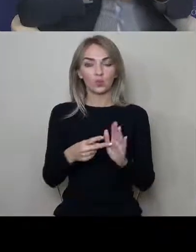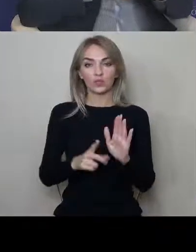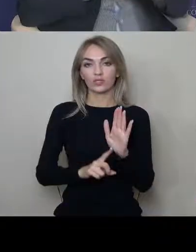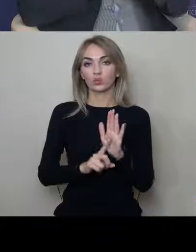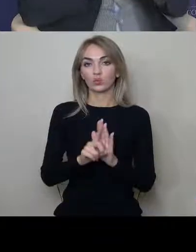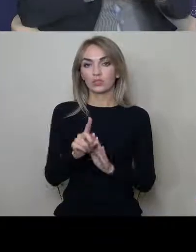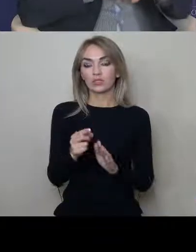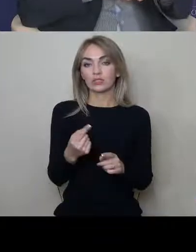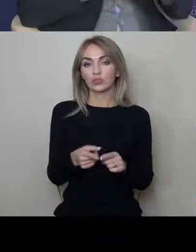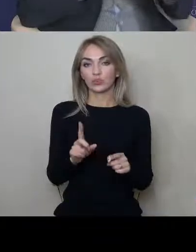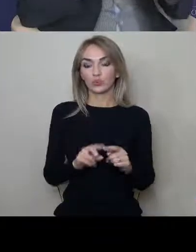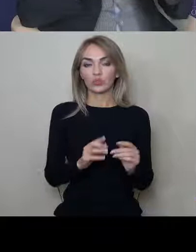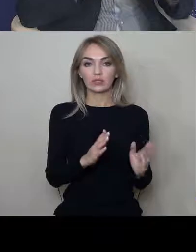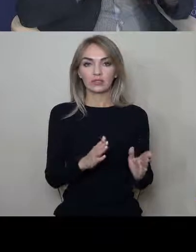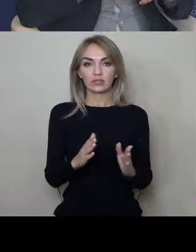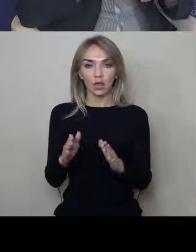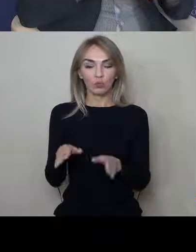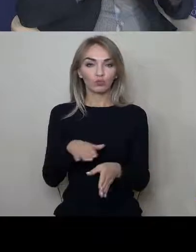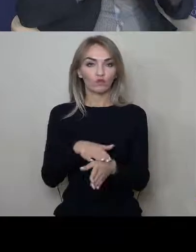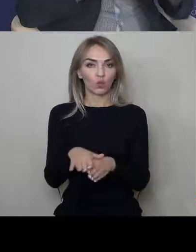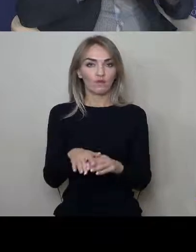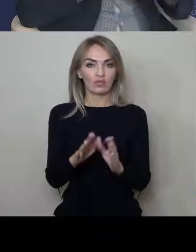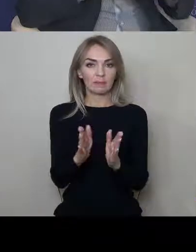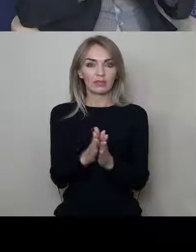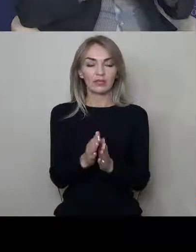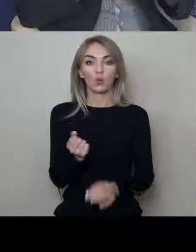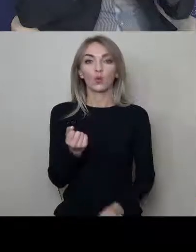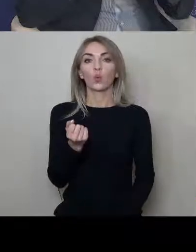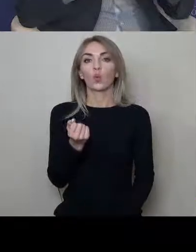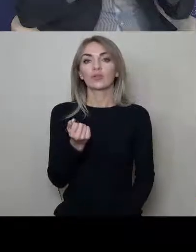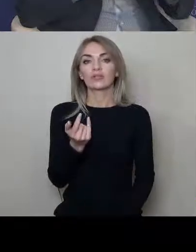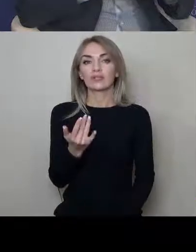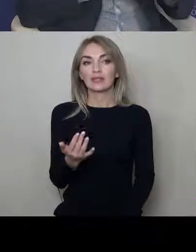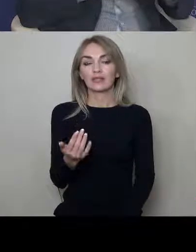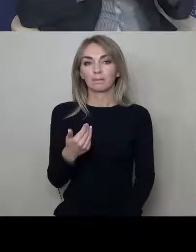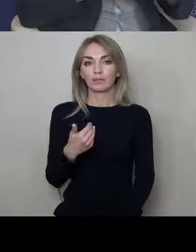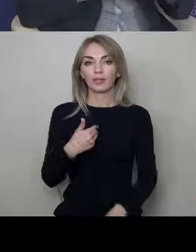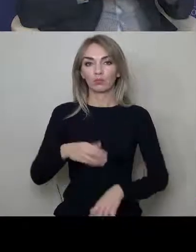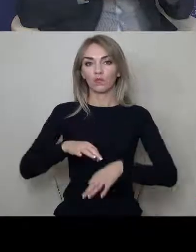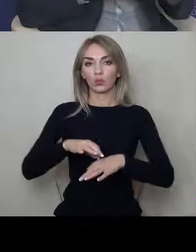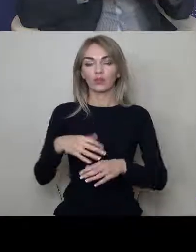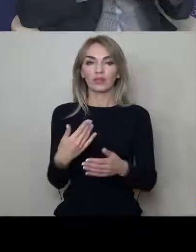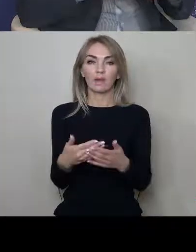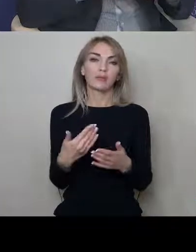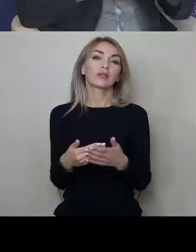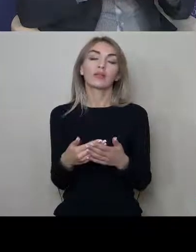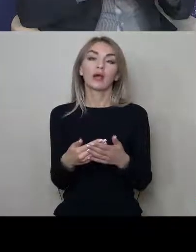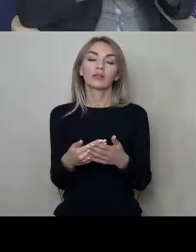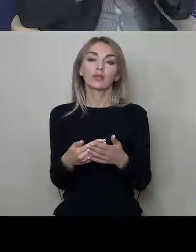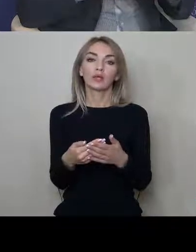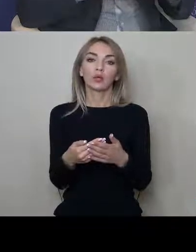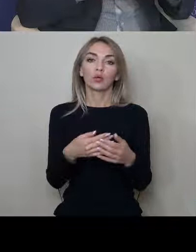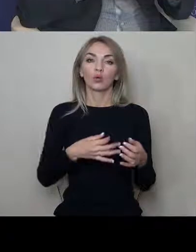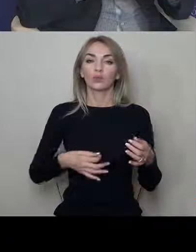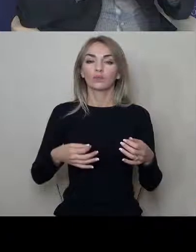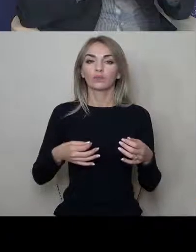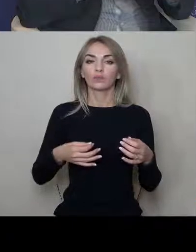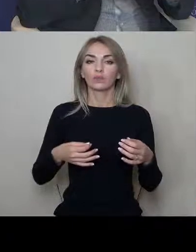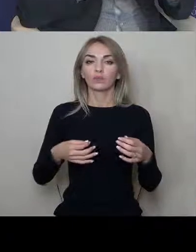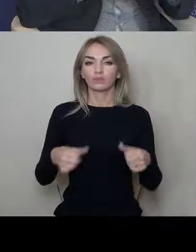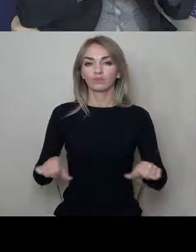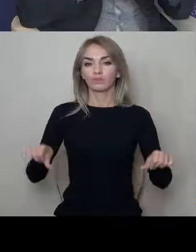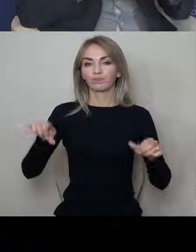judiciary, including the opinion of the administrative courts as to the potential date of launching e-courts. In